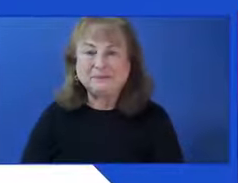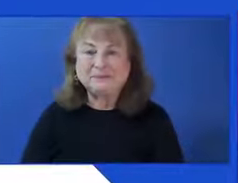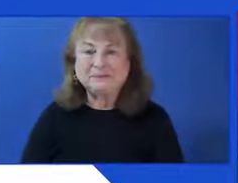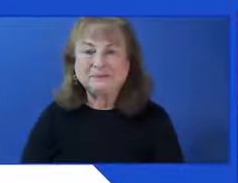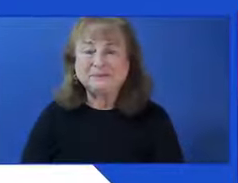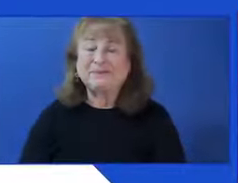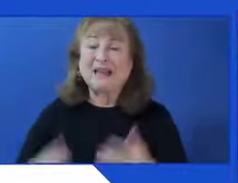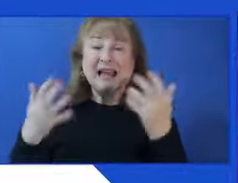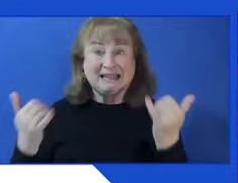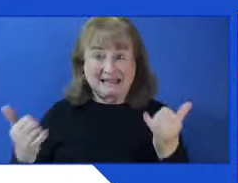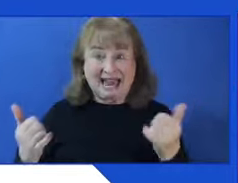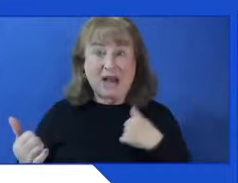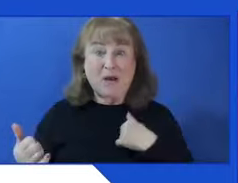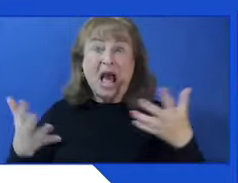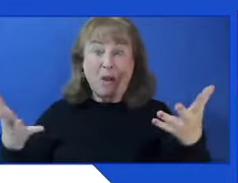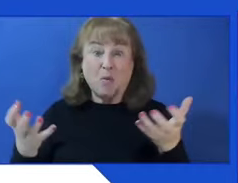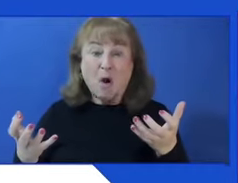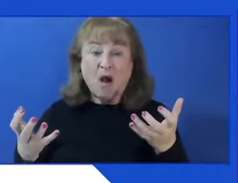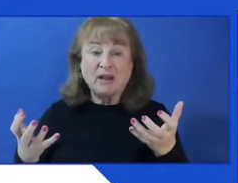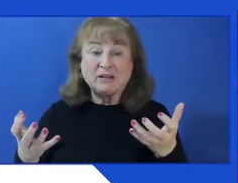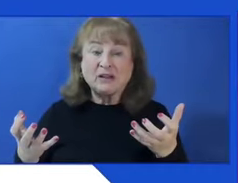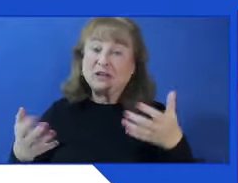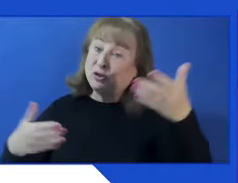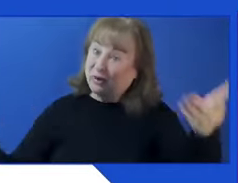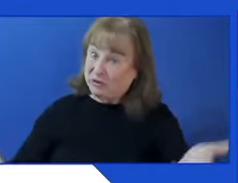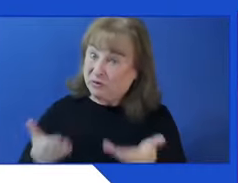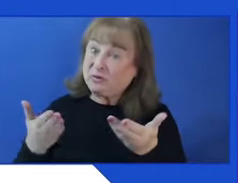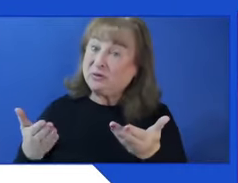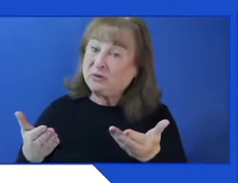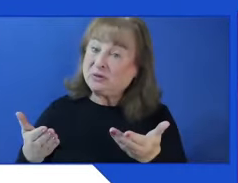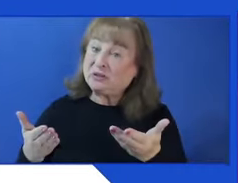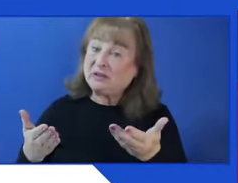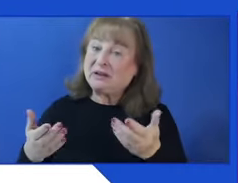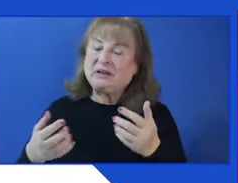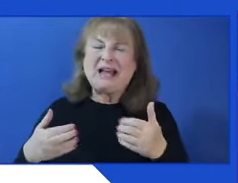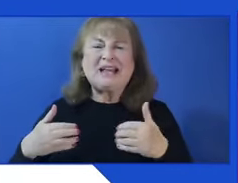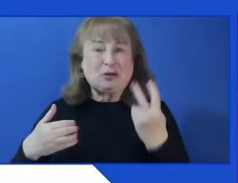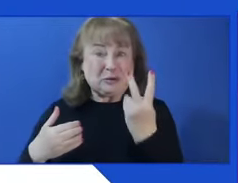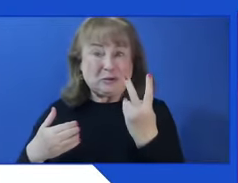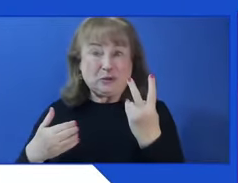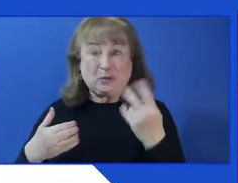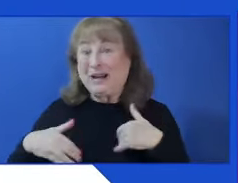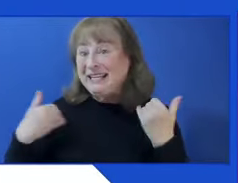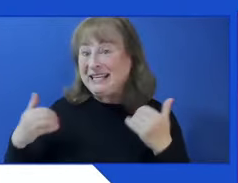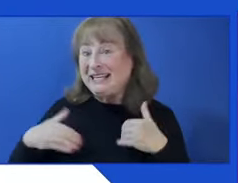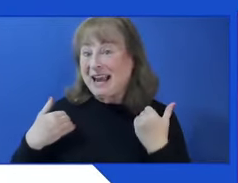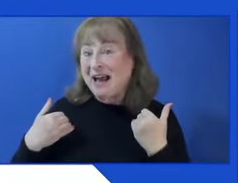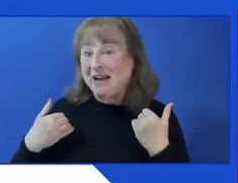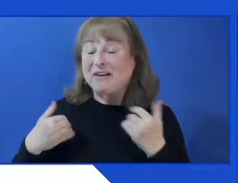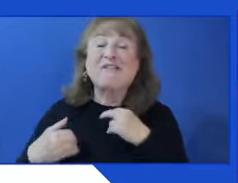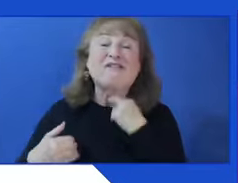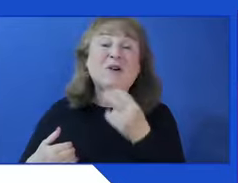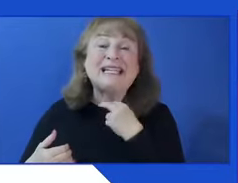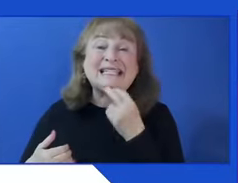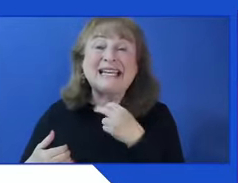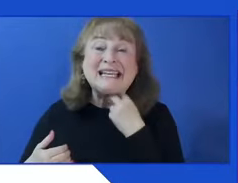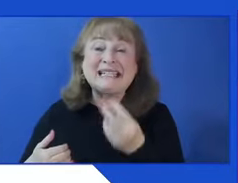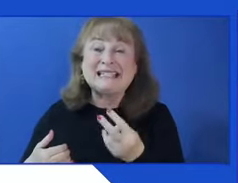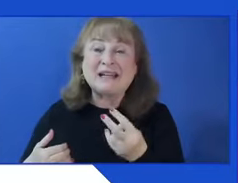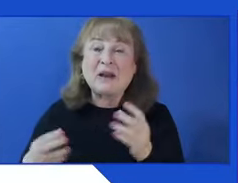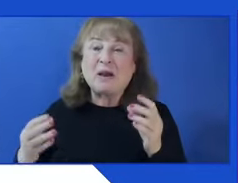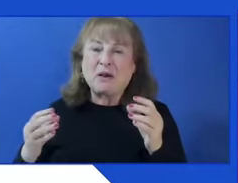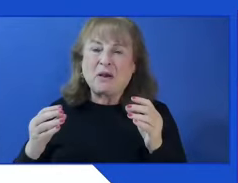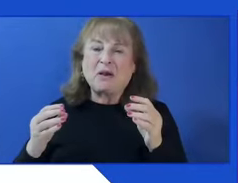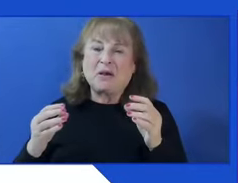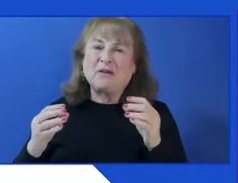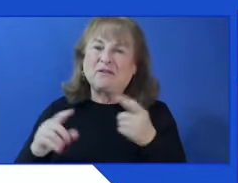And now I want to introduce two of these younger voices of modern fighting